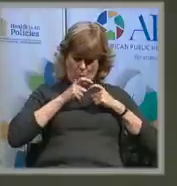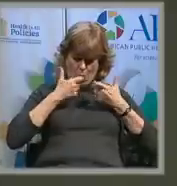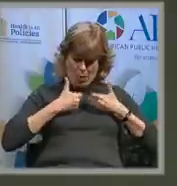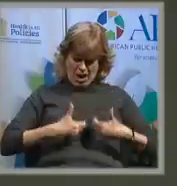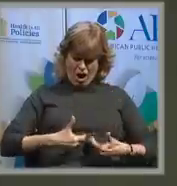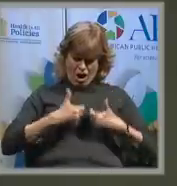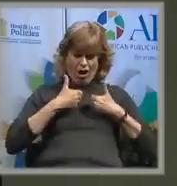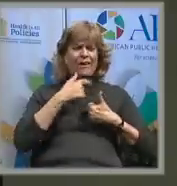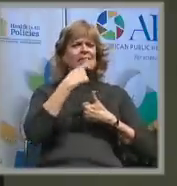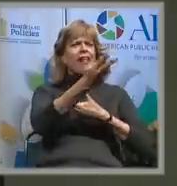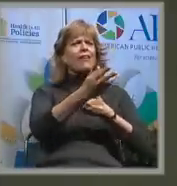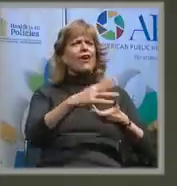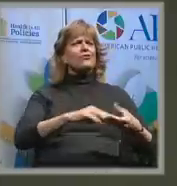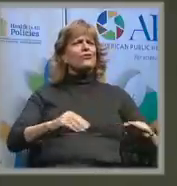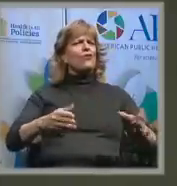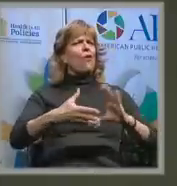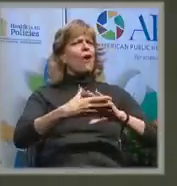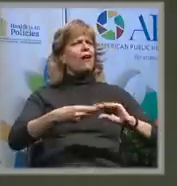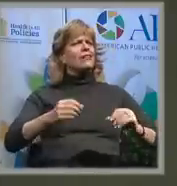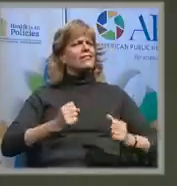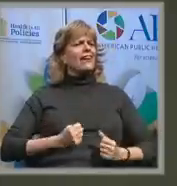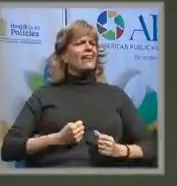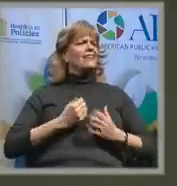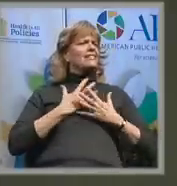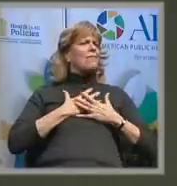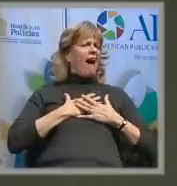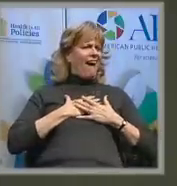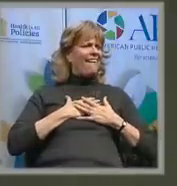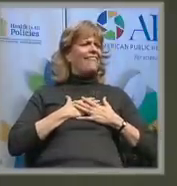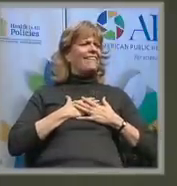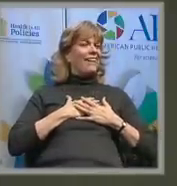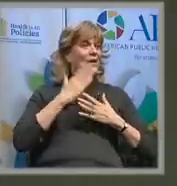and telling our stories that can inspire. You know,